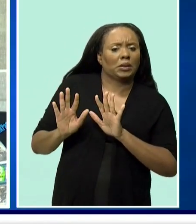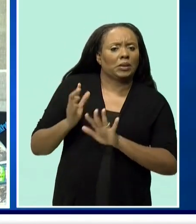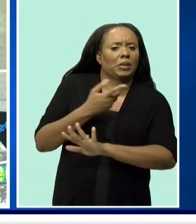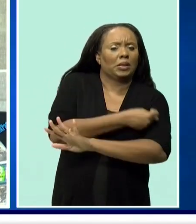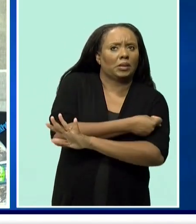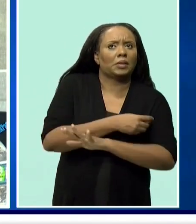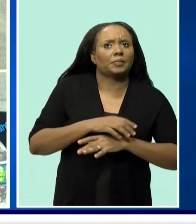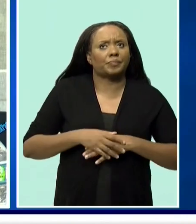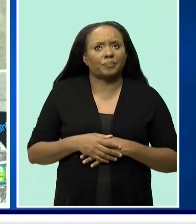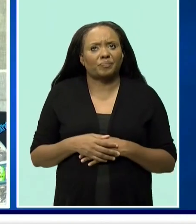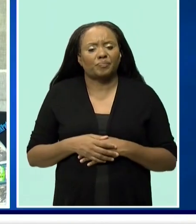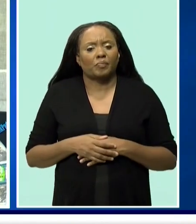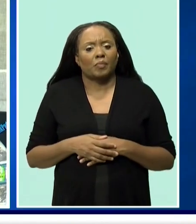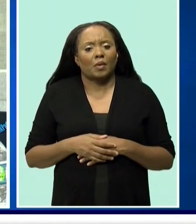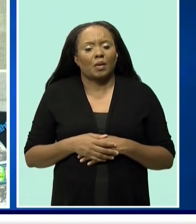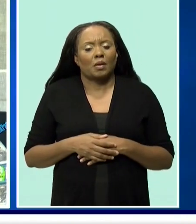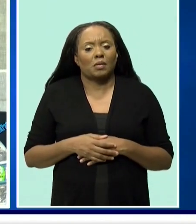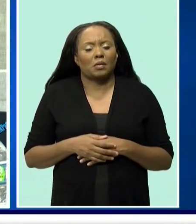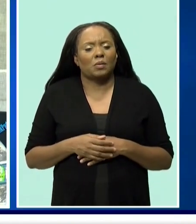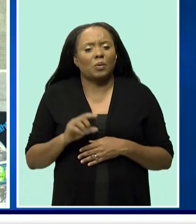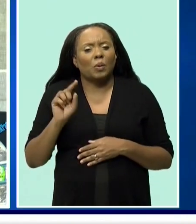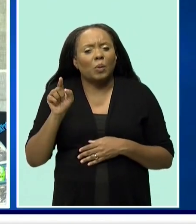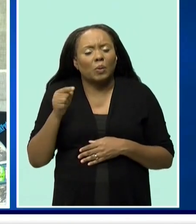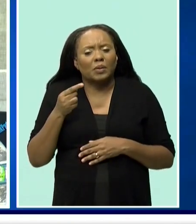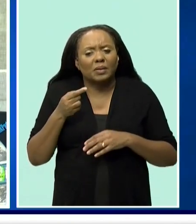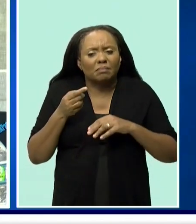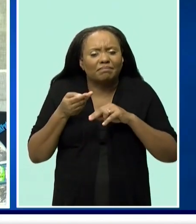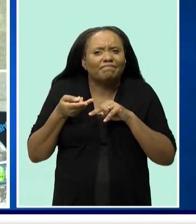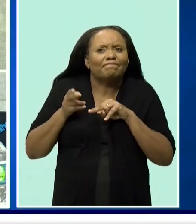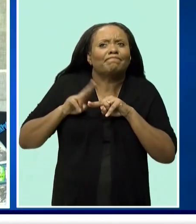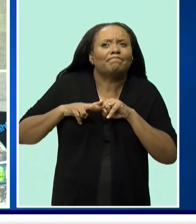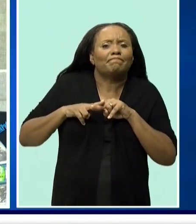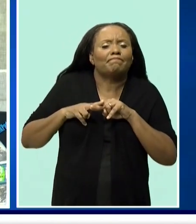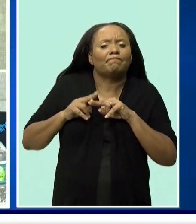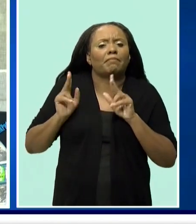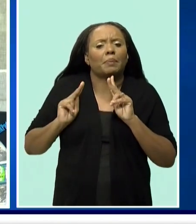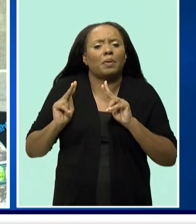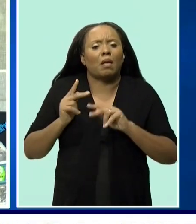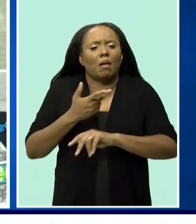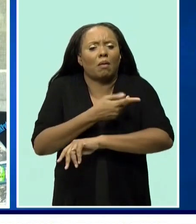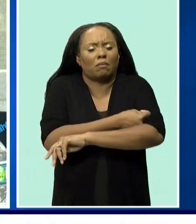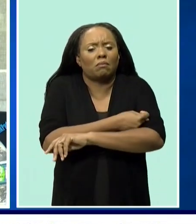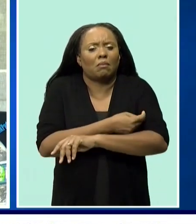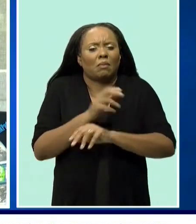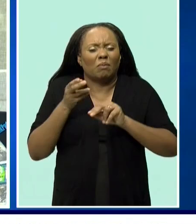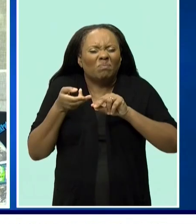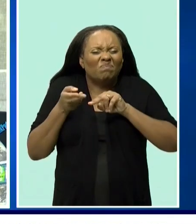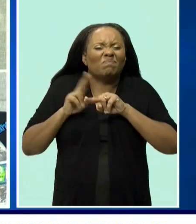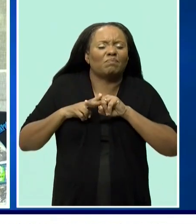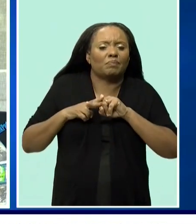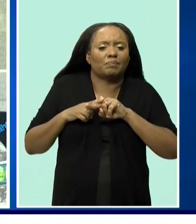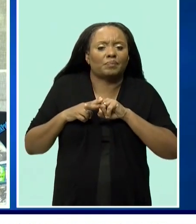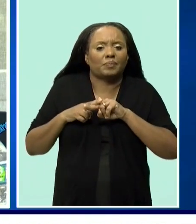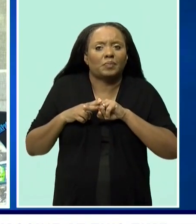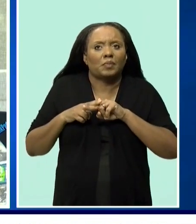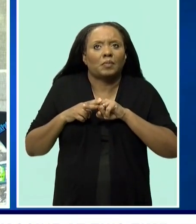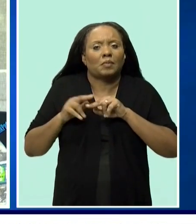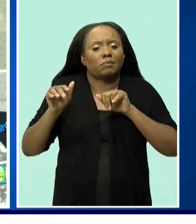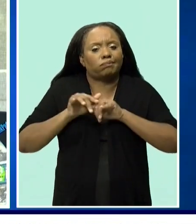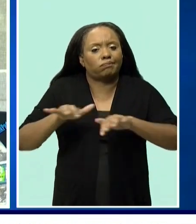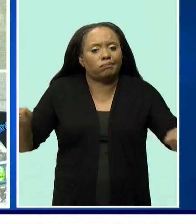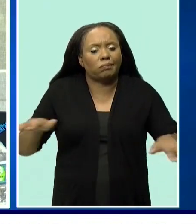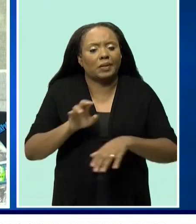of COVID-19 vaccines has been an ongoing challenge, hampering the response to the pandemic across the